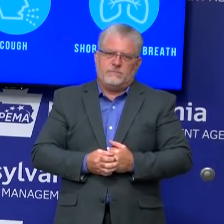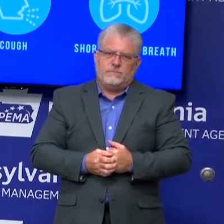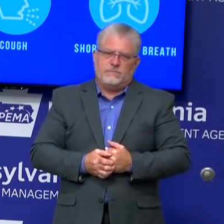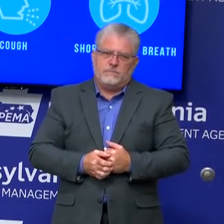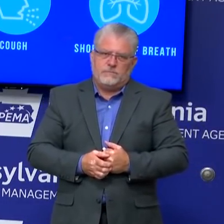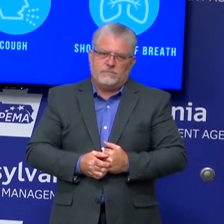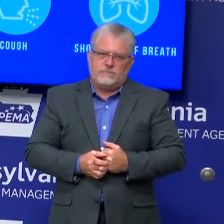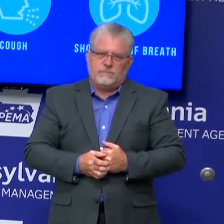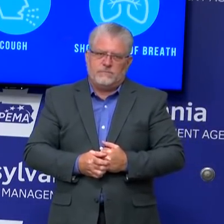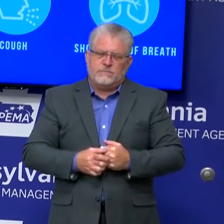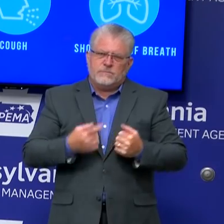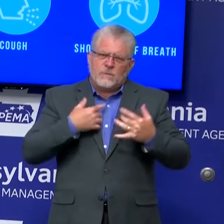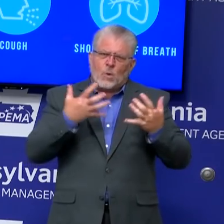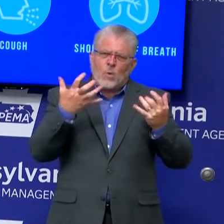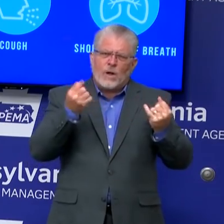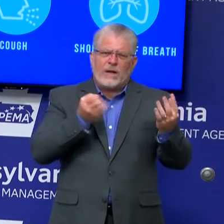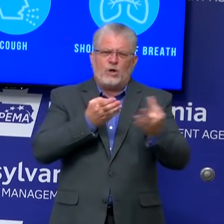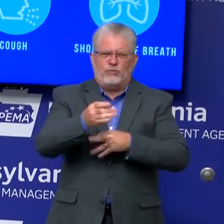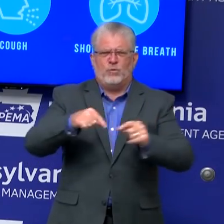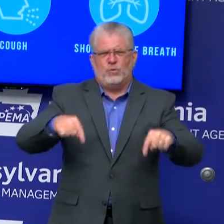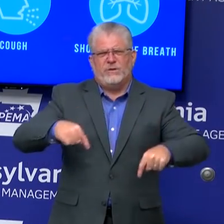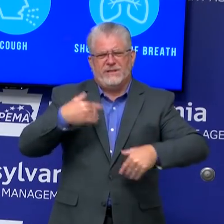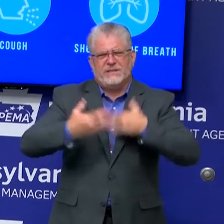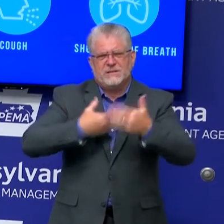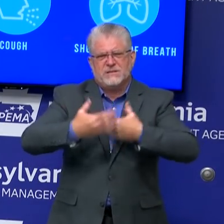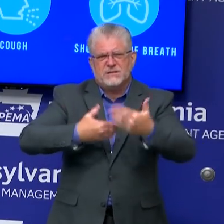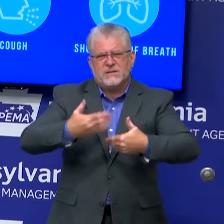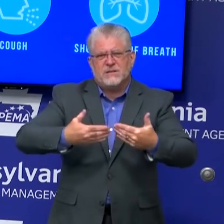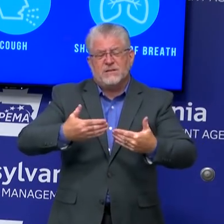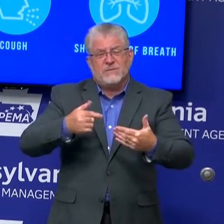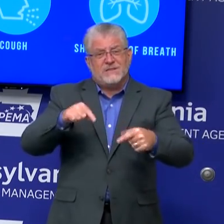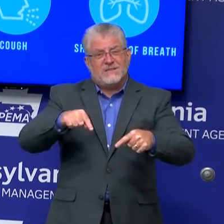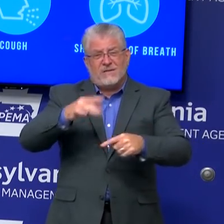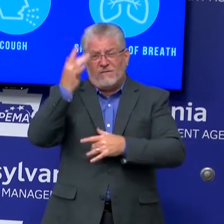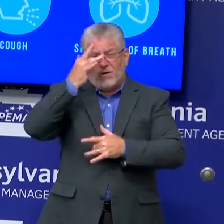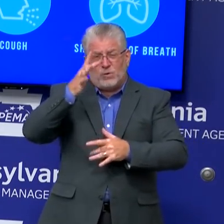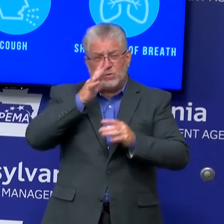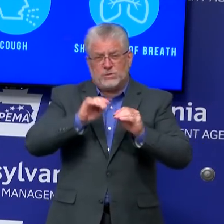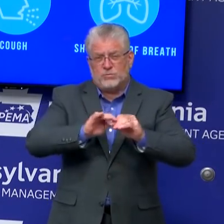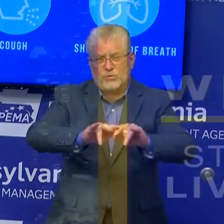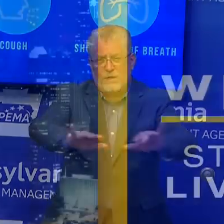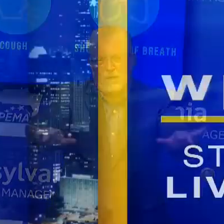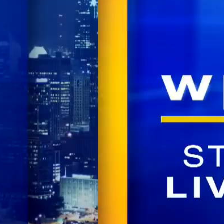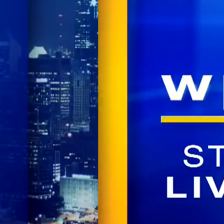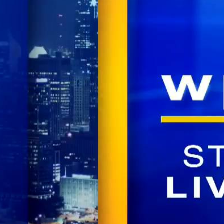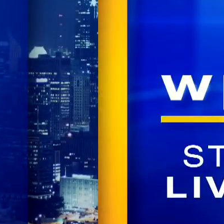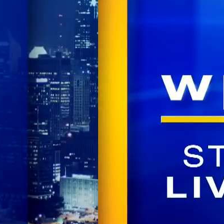This is where the virus is being spread, and that's where we need to do our work.